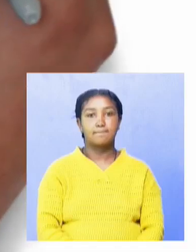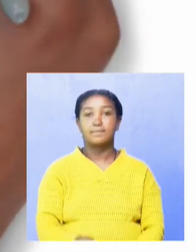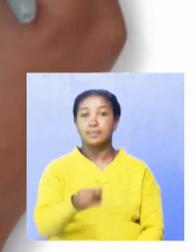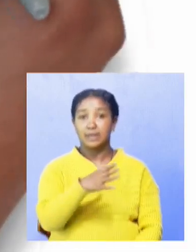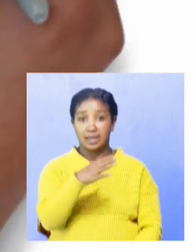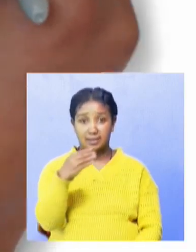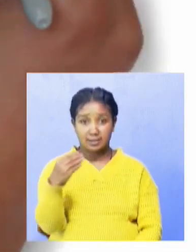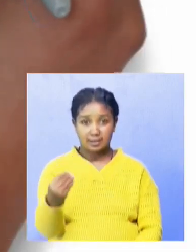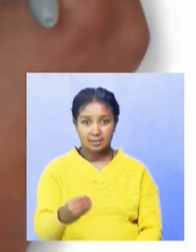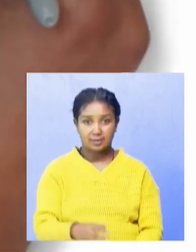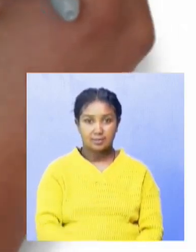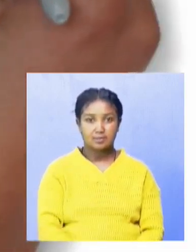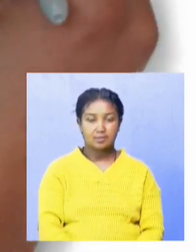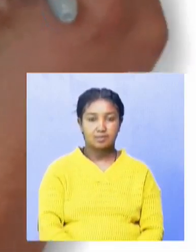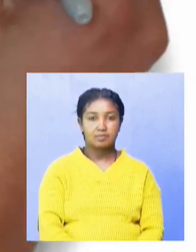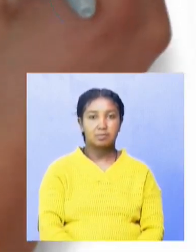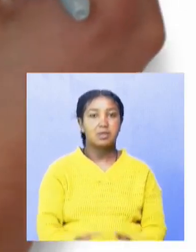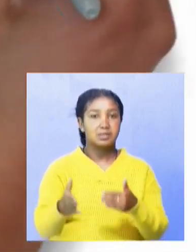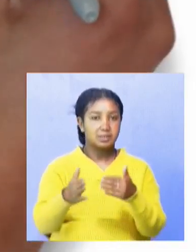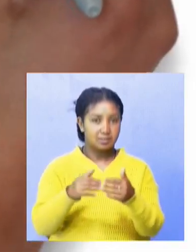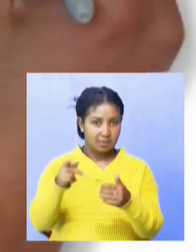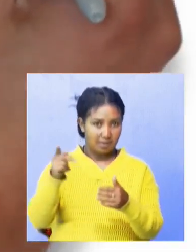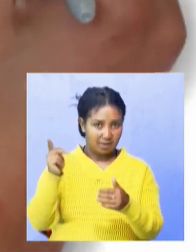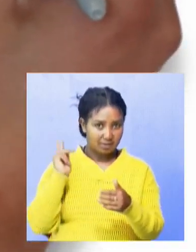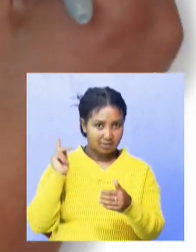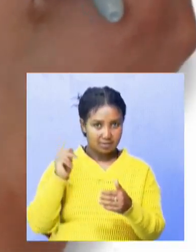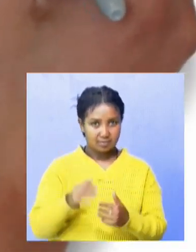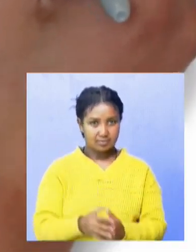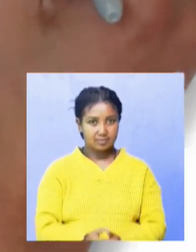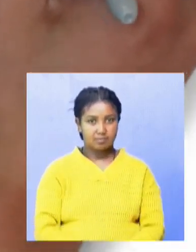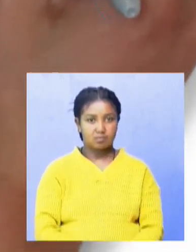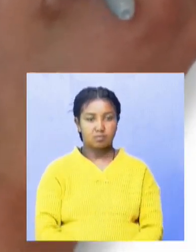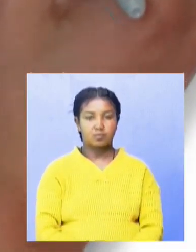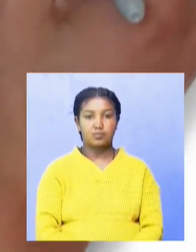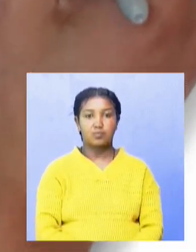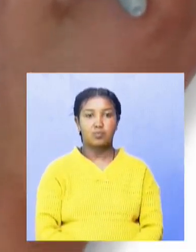and simple past.